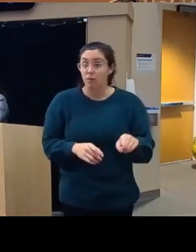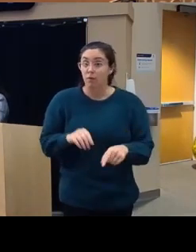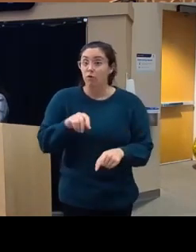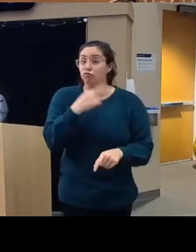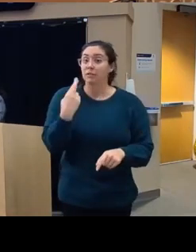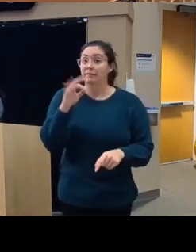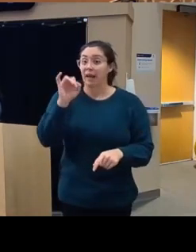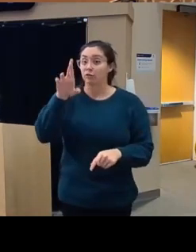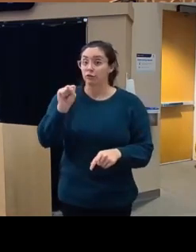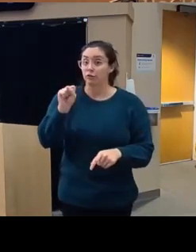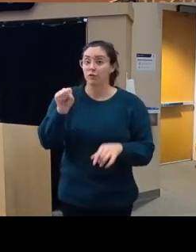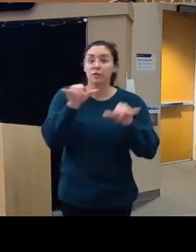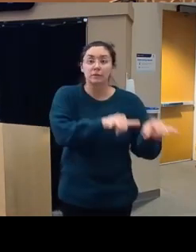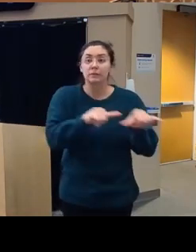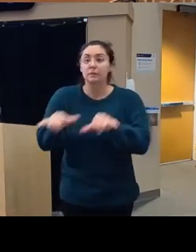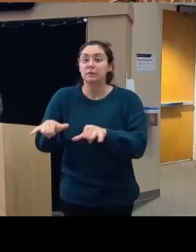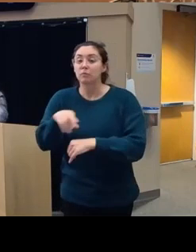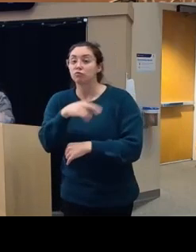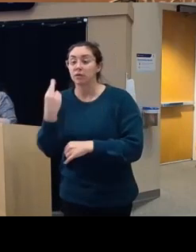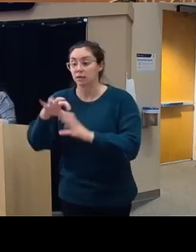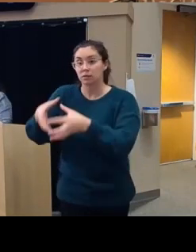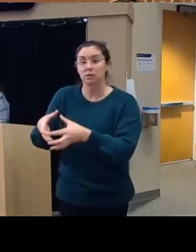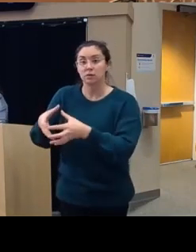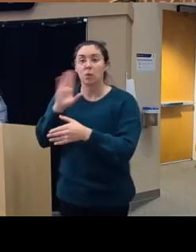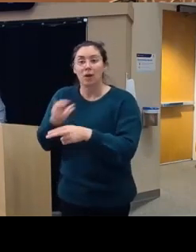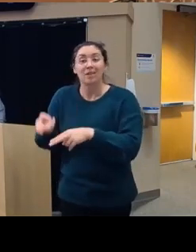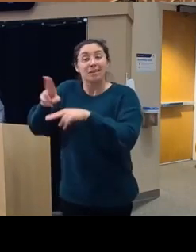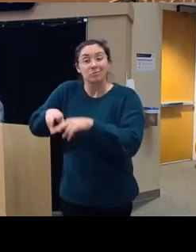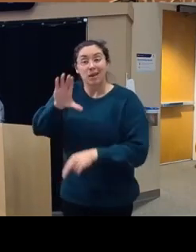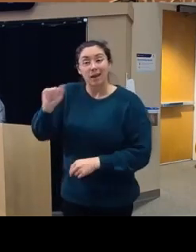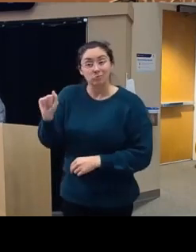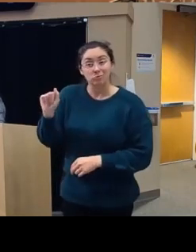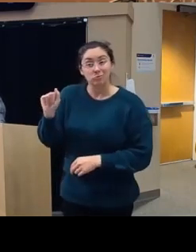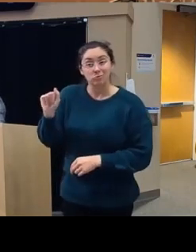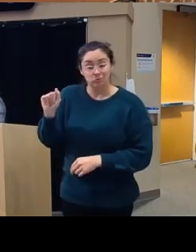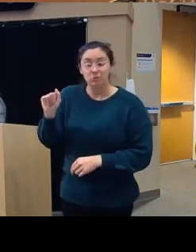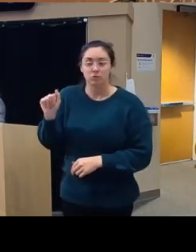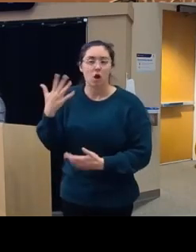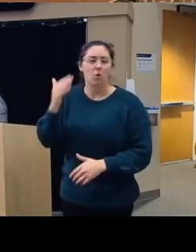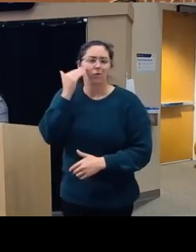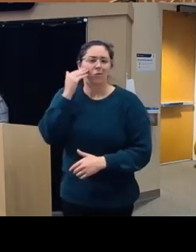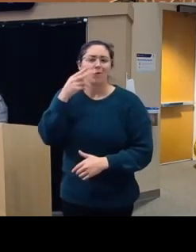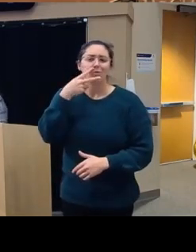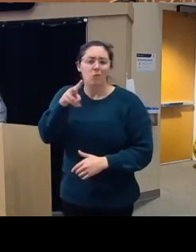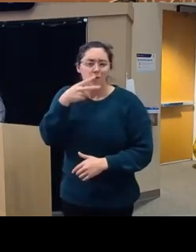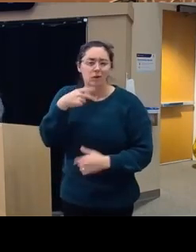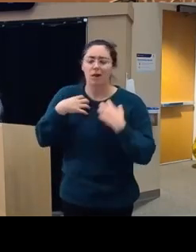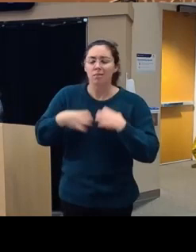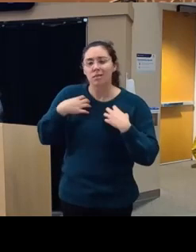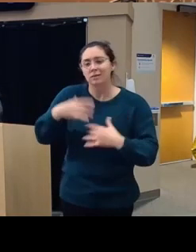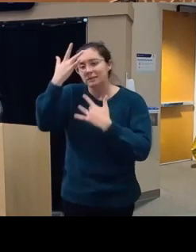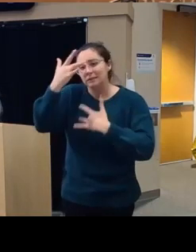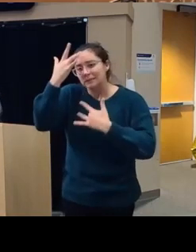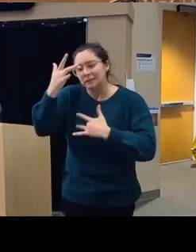factors, a lot of those same risks also will increase cancer risk. We also know, of course, smoking, chronic lung